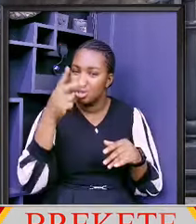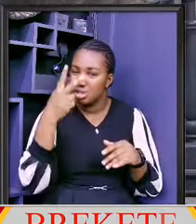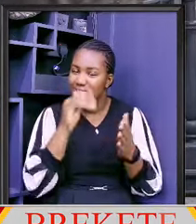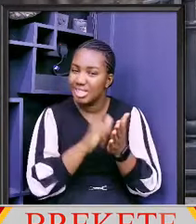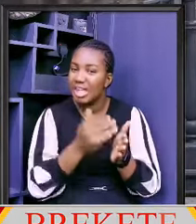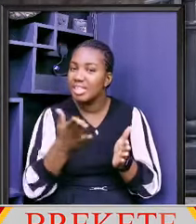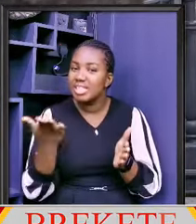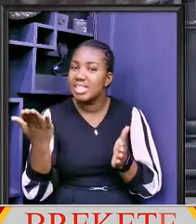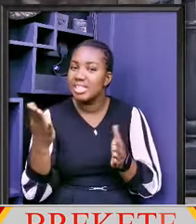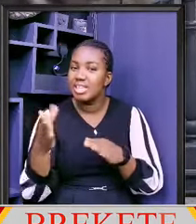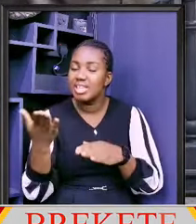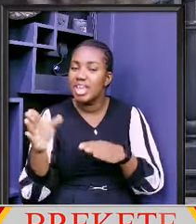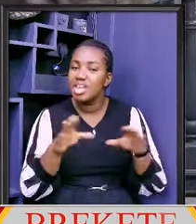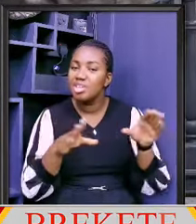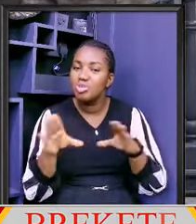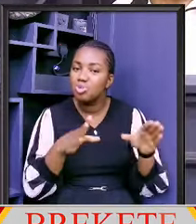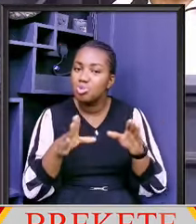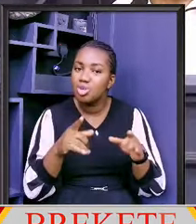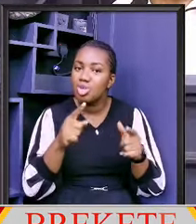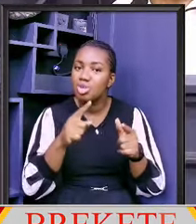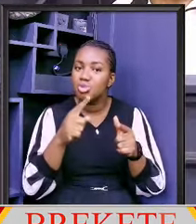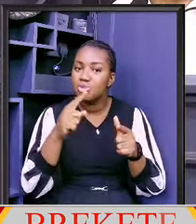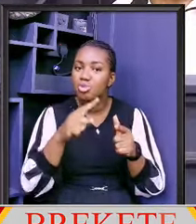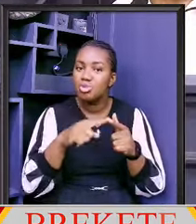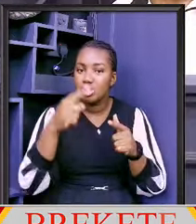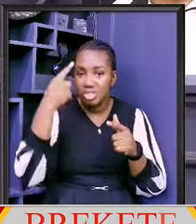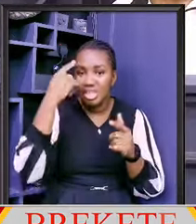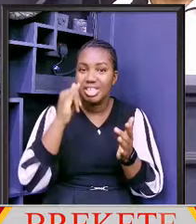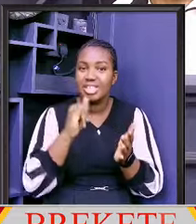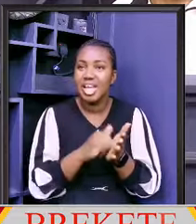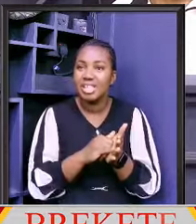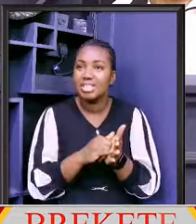members of the public to think they are not together.